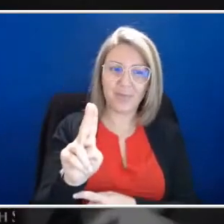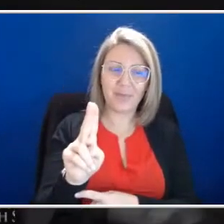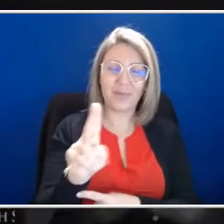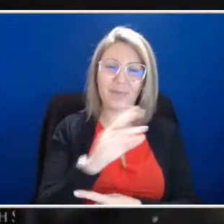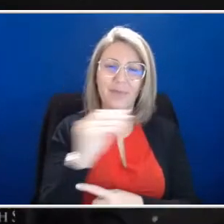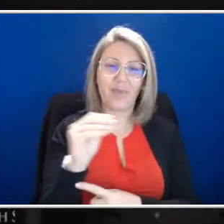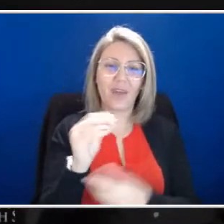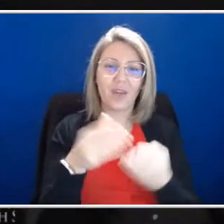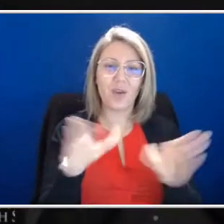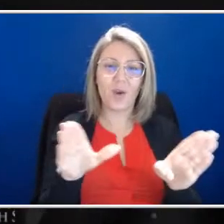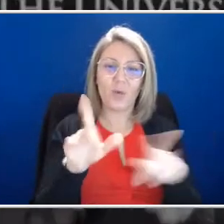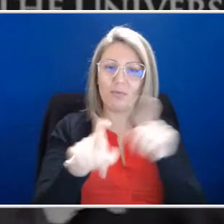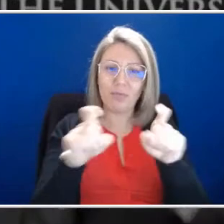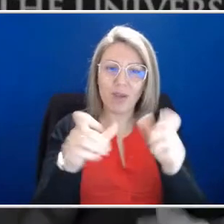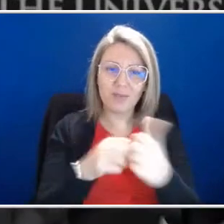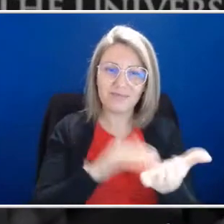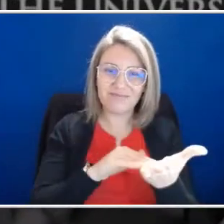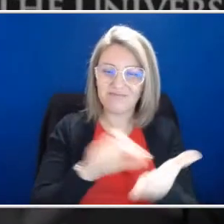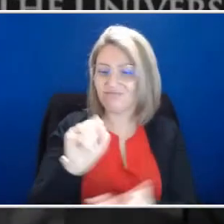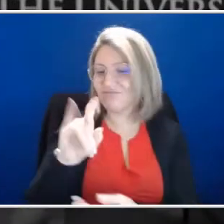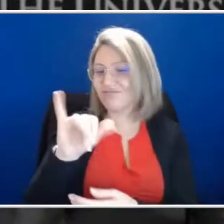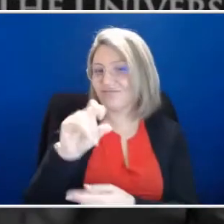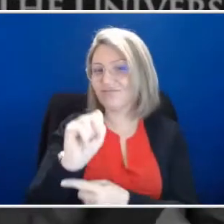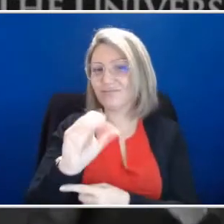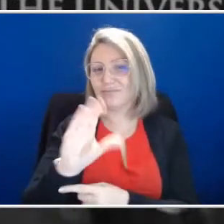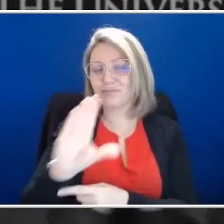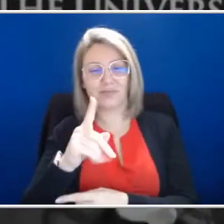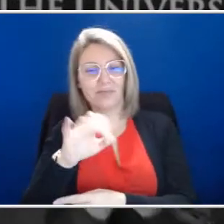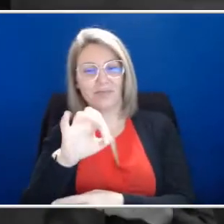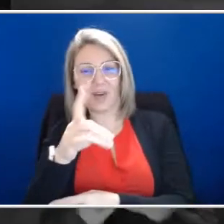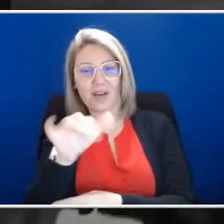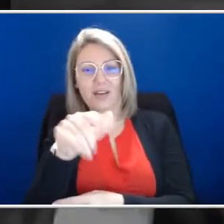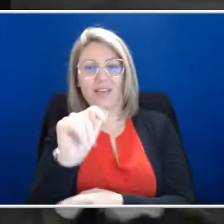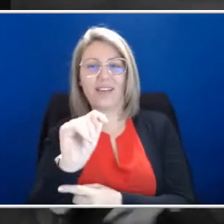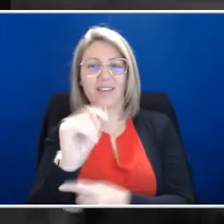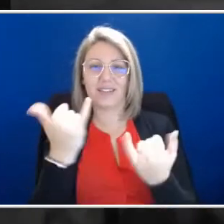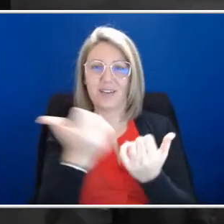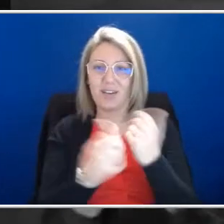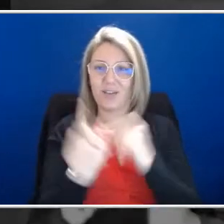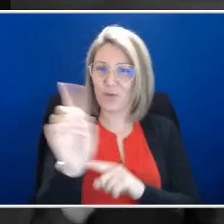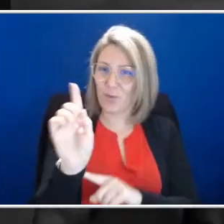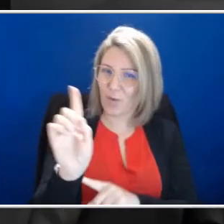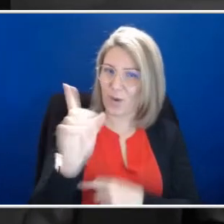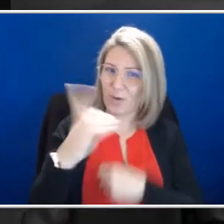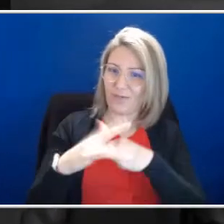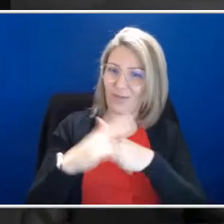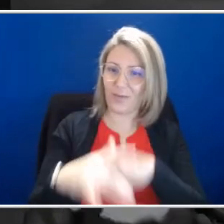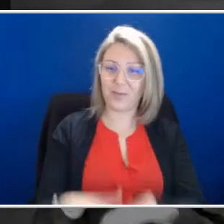Mics with Dr. Stites podcasts. Now everywhere podcasts are available.